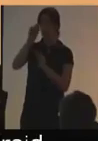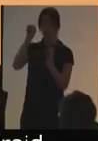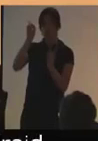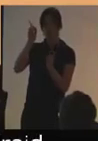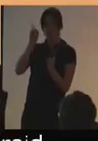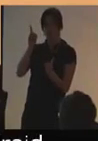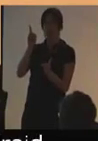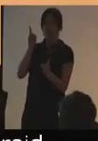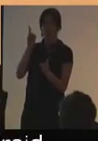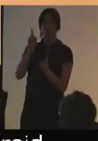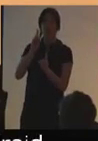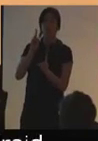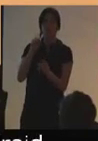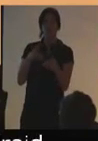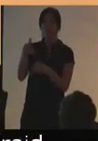to